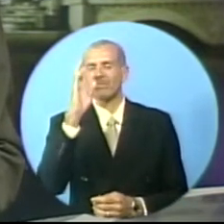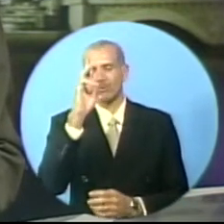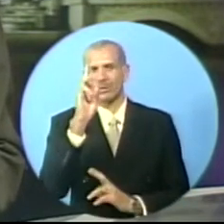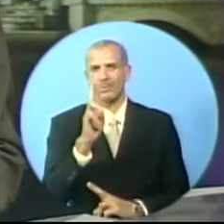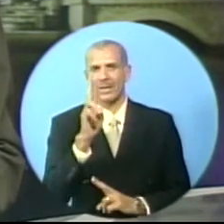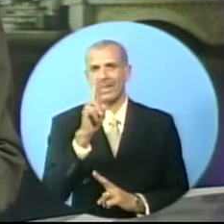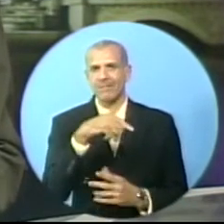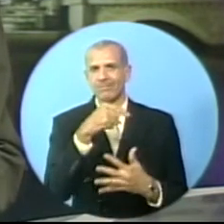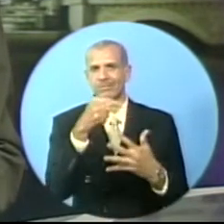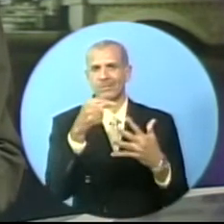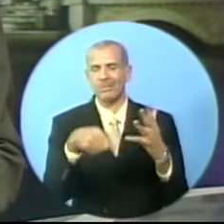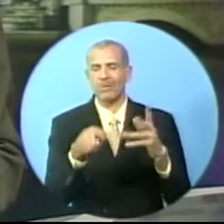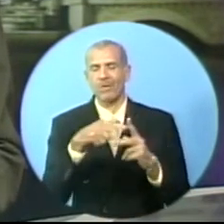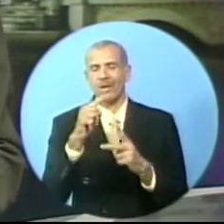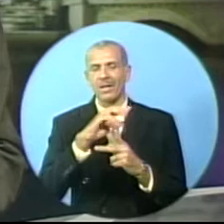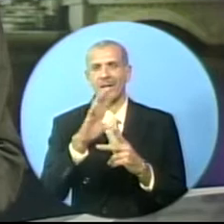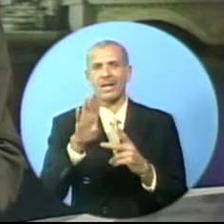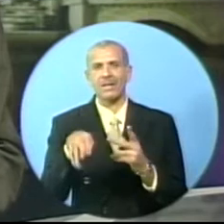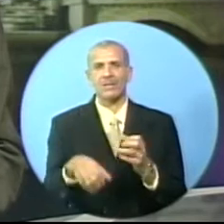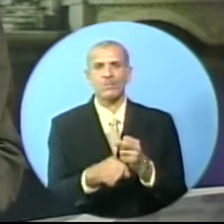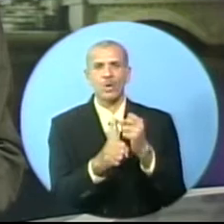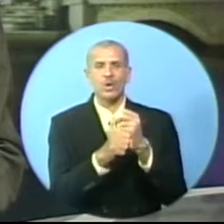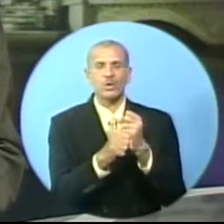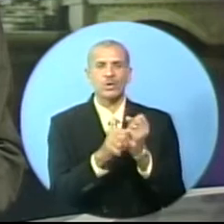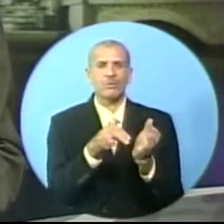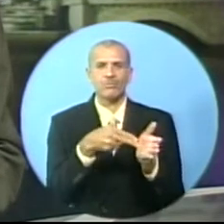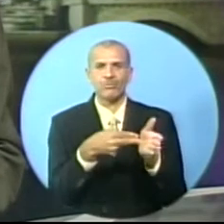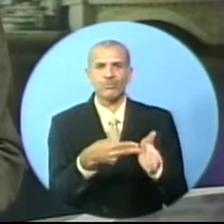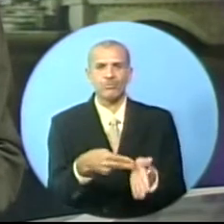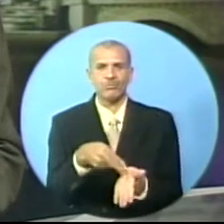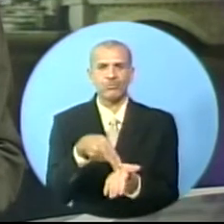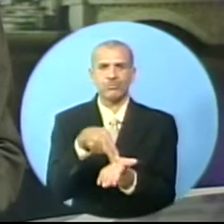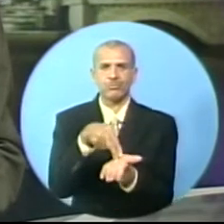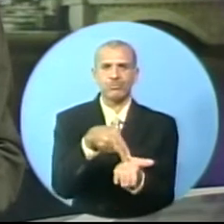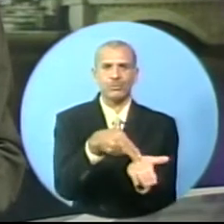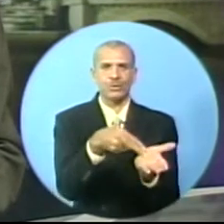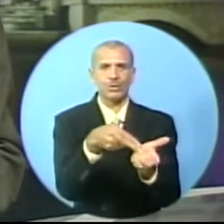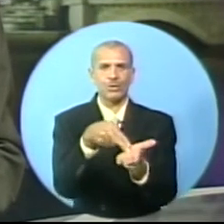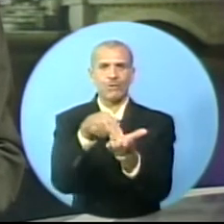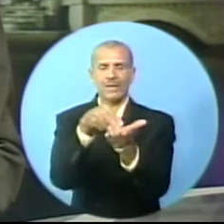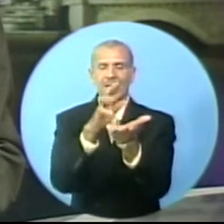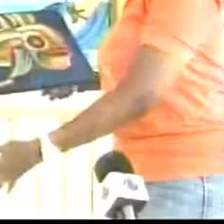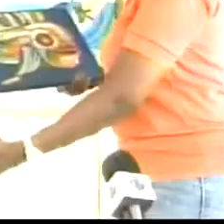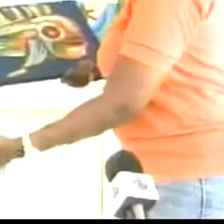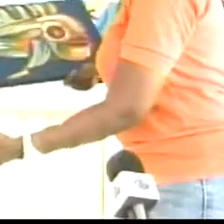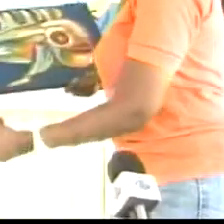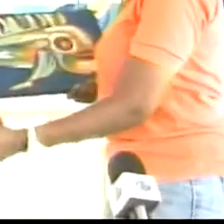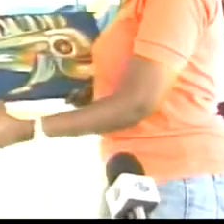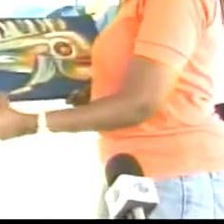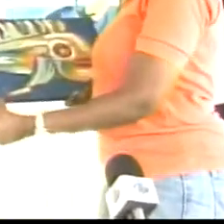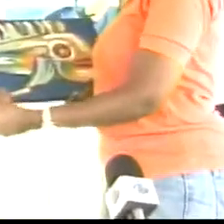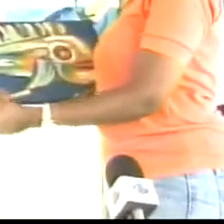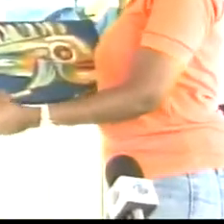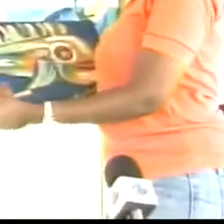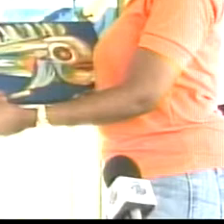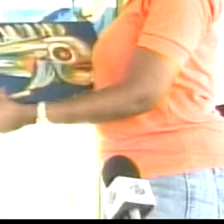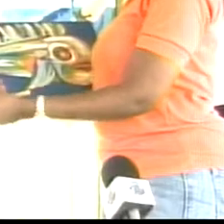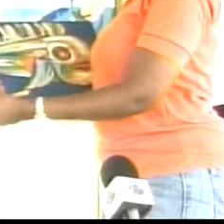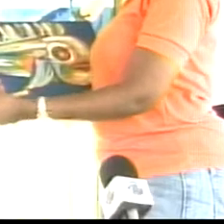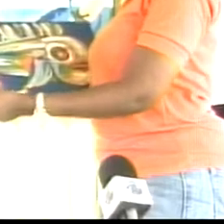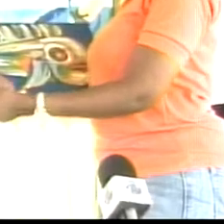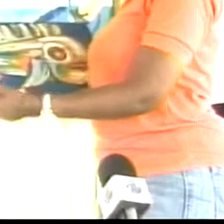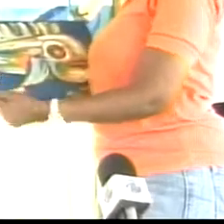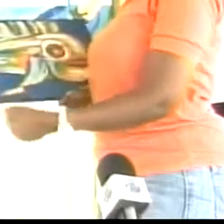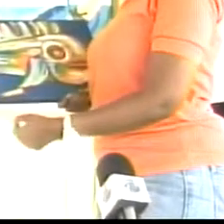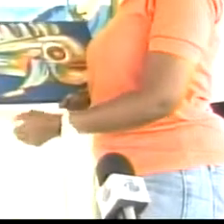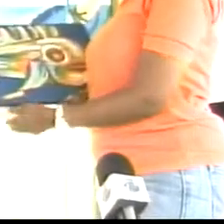persons for their contribution and support to the local beach culture. CBC's Melissa Farley won the award for the broadcast